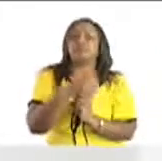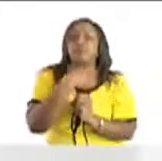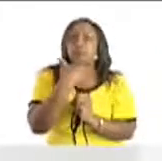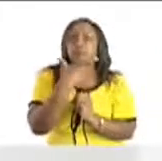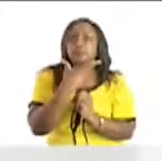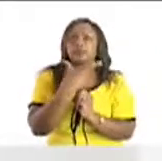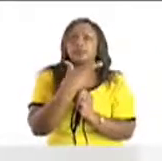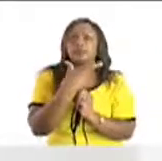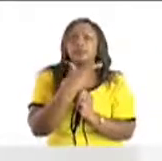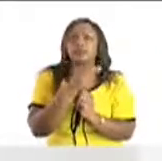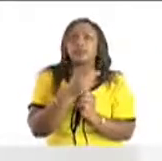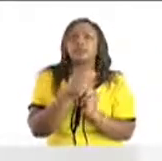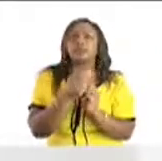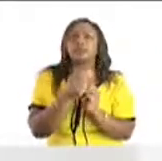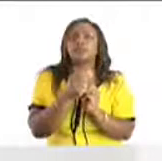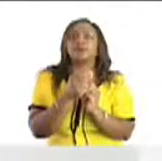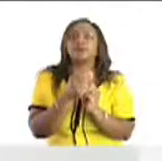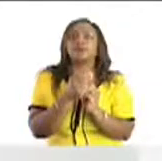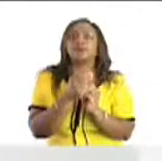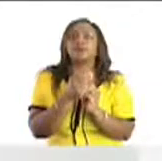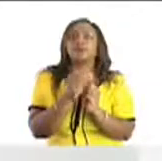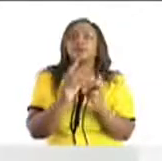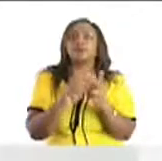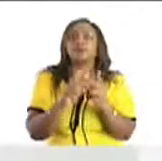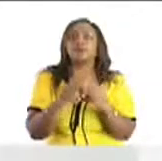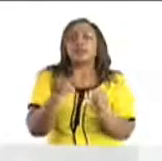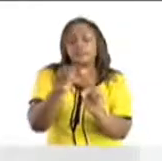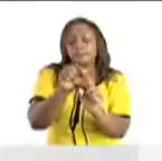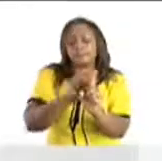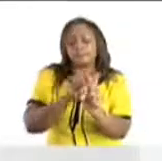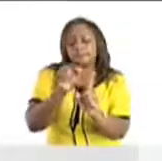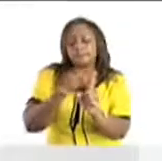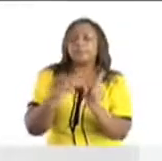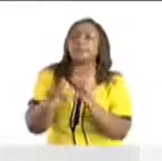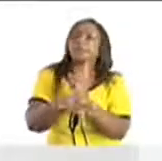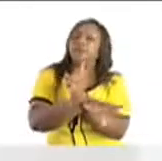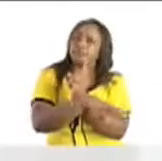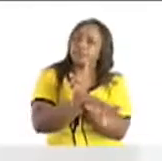as well as the bananas.